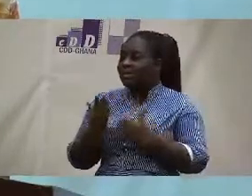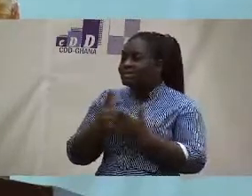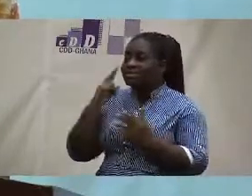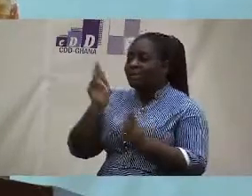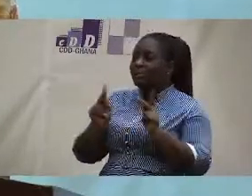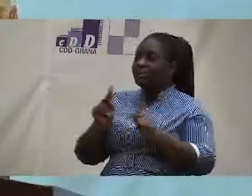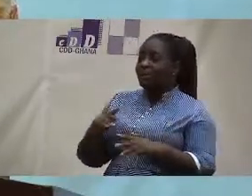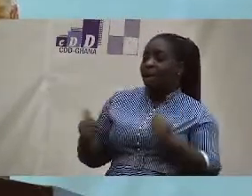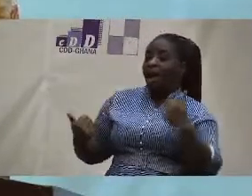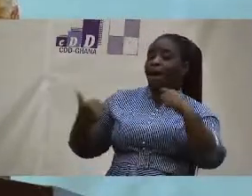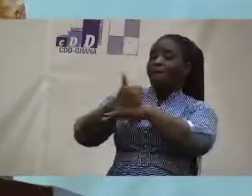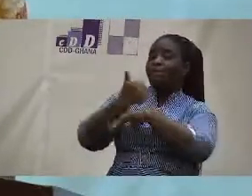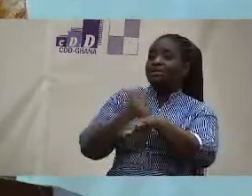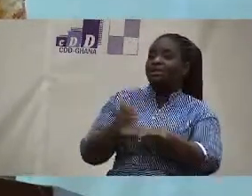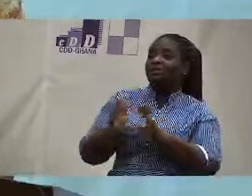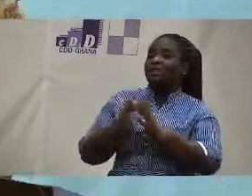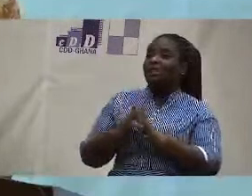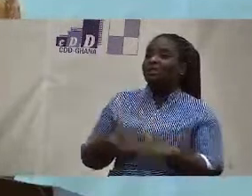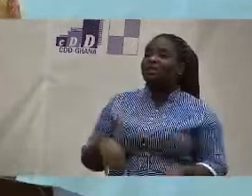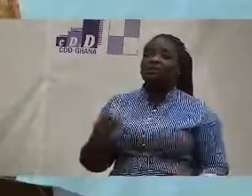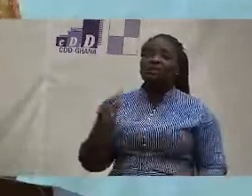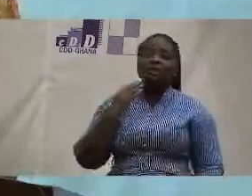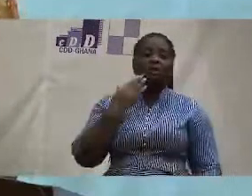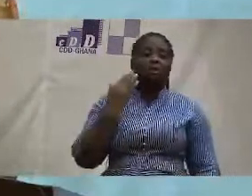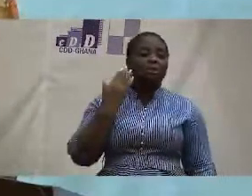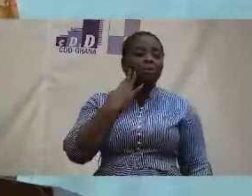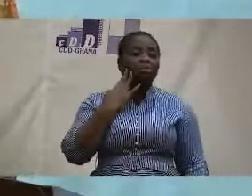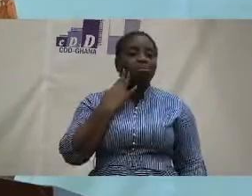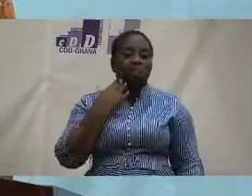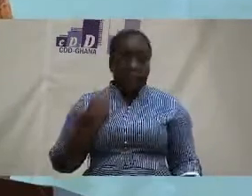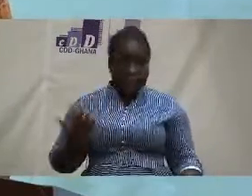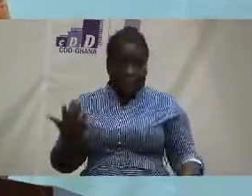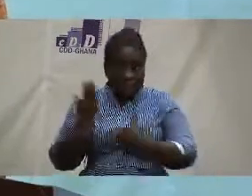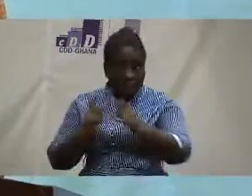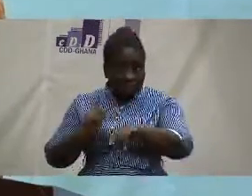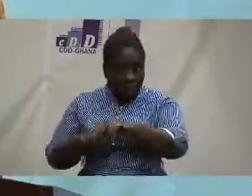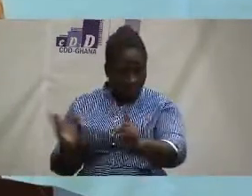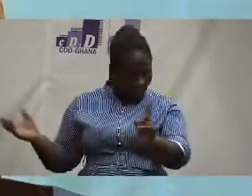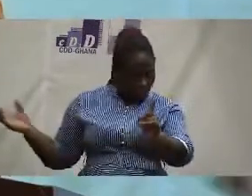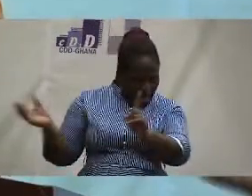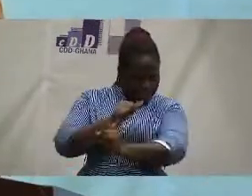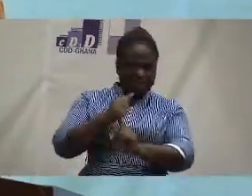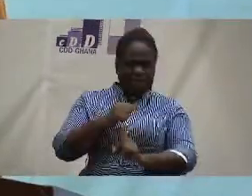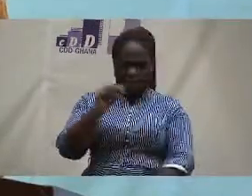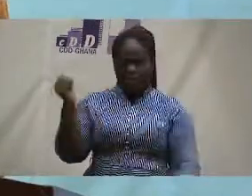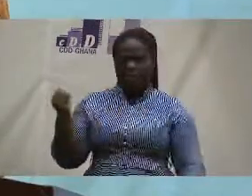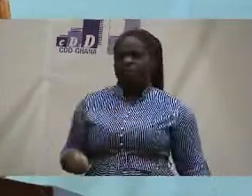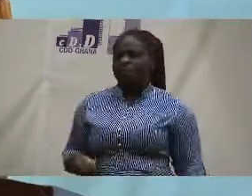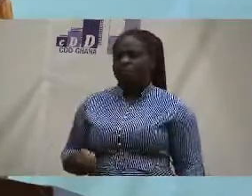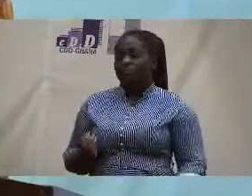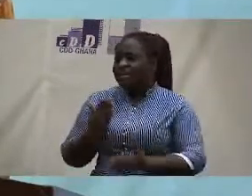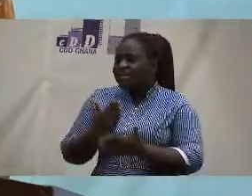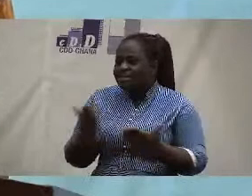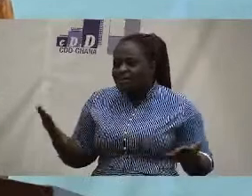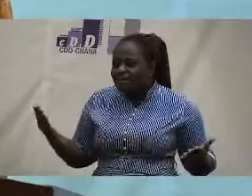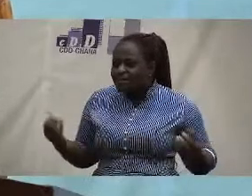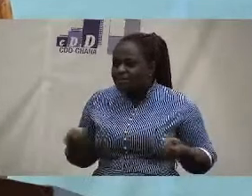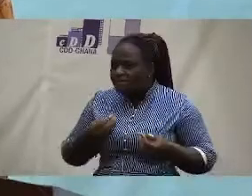they abuse them online, they go to their house and they even attack them. So this